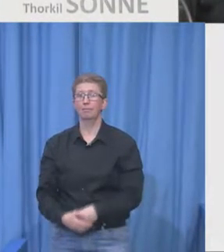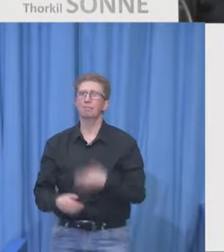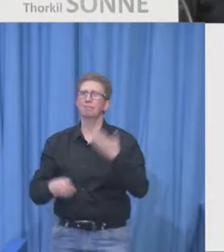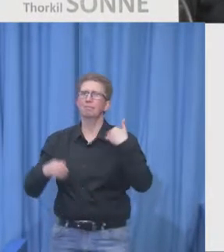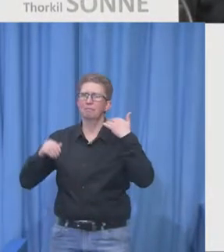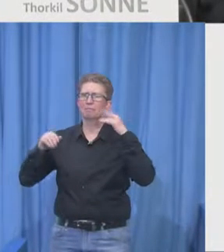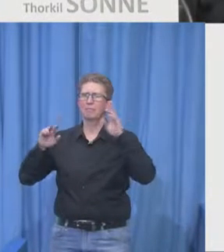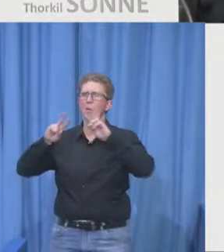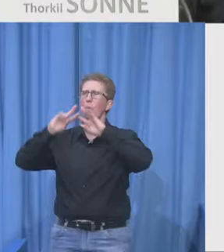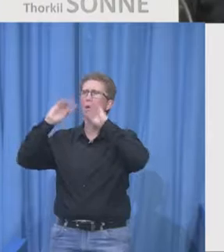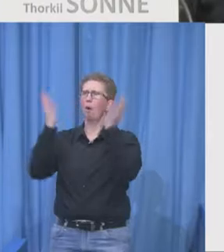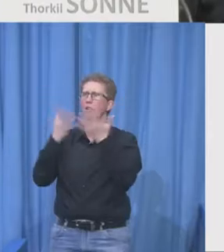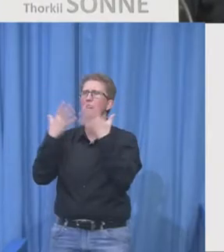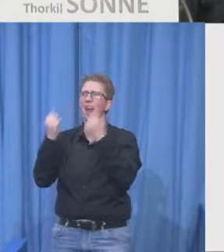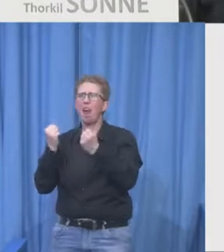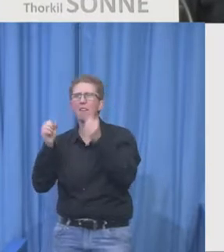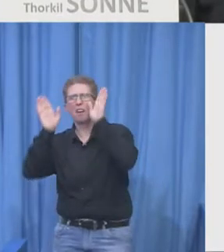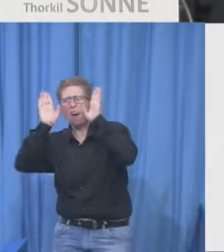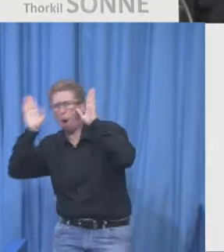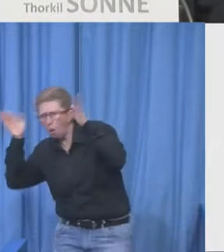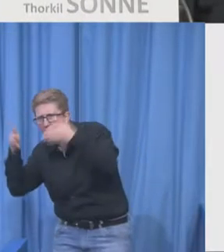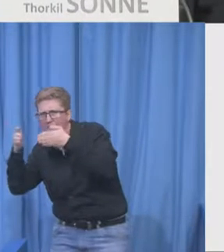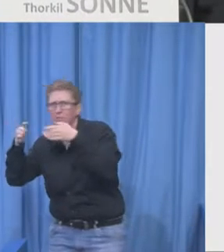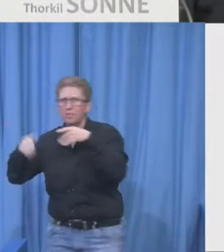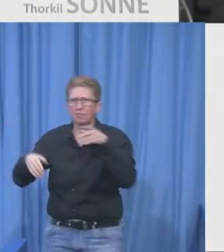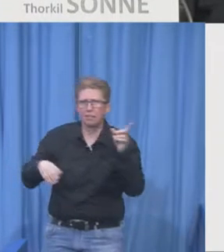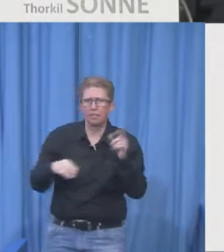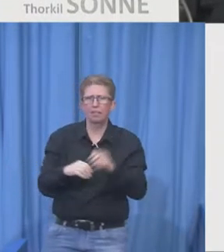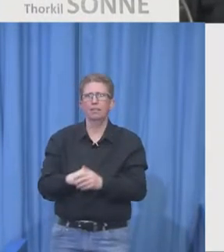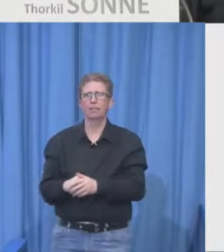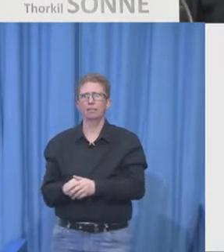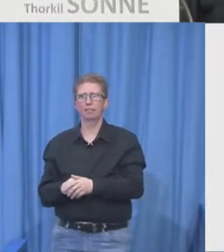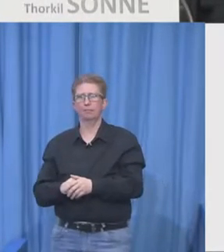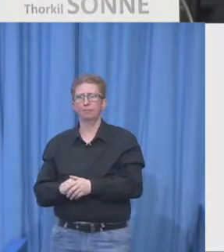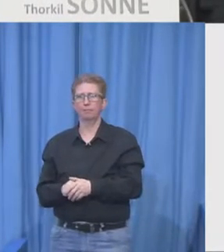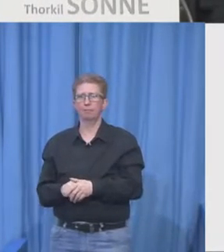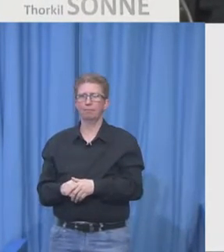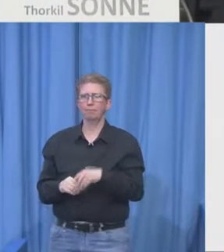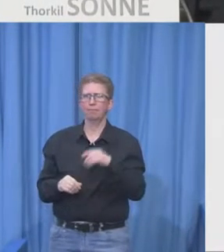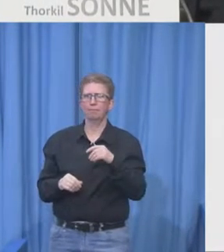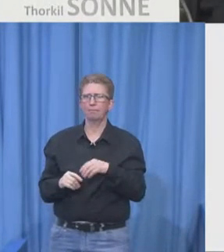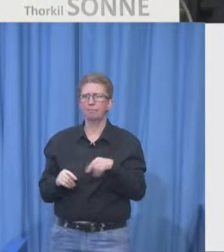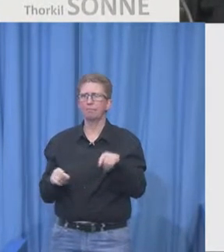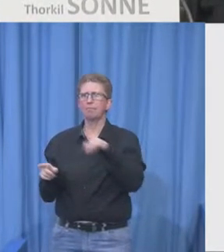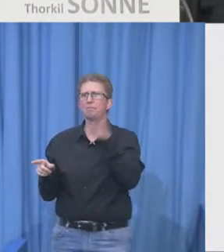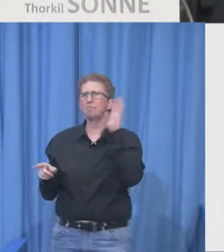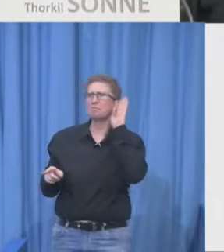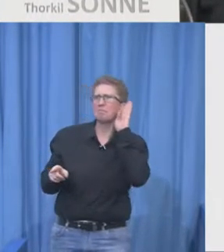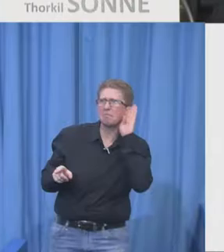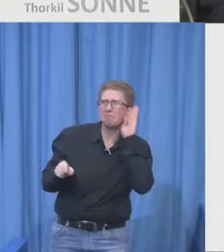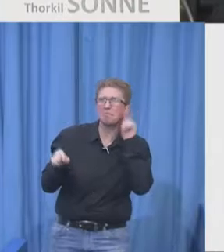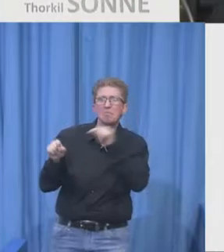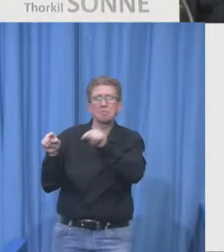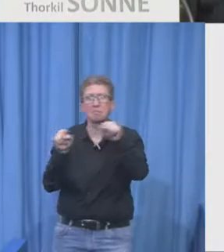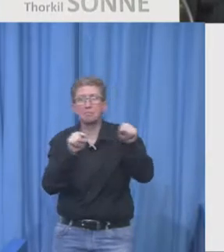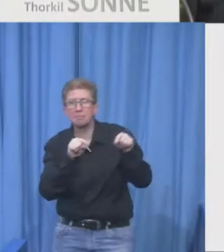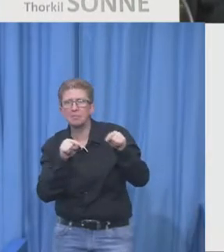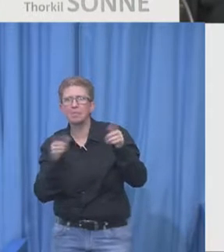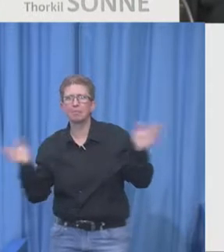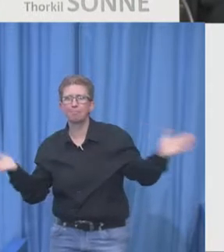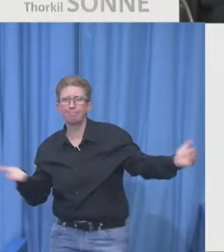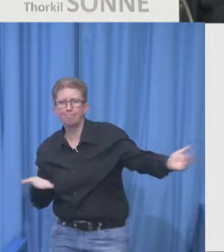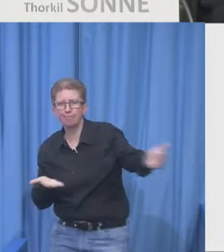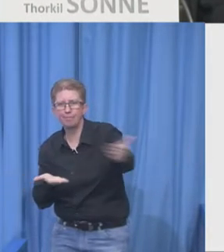countries from all over the world who have heard about what we're doing and have asked me to help. And